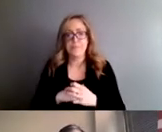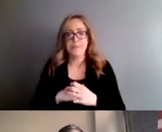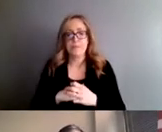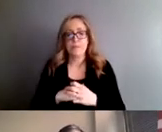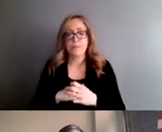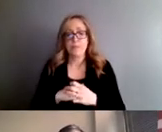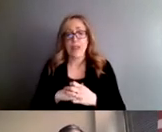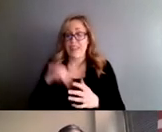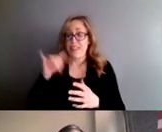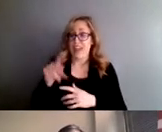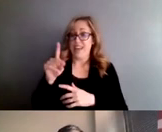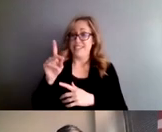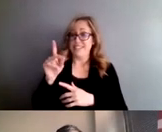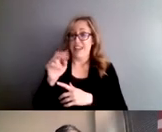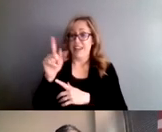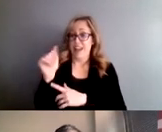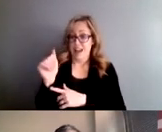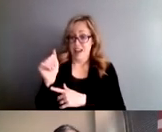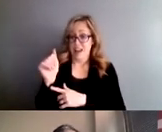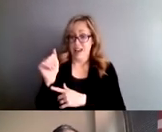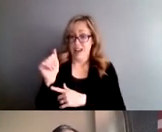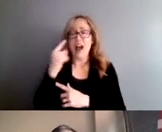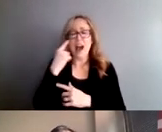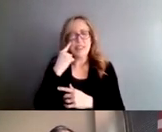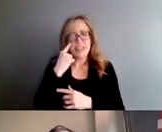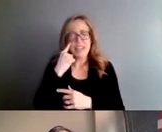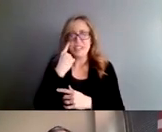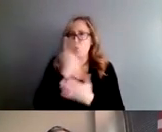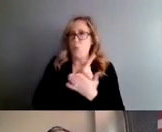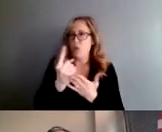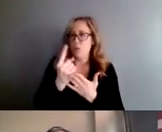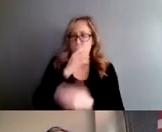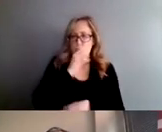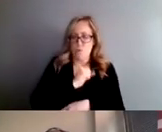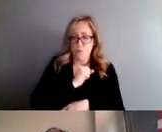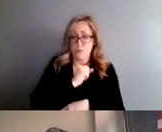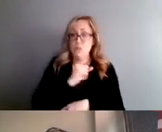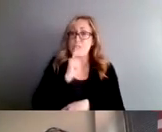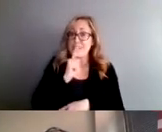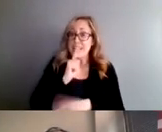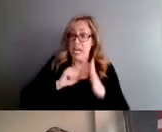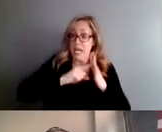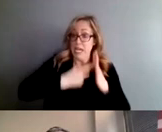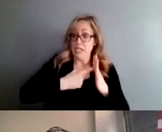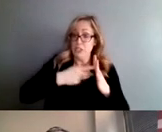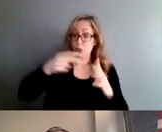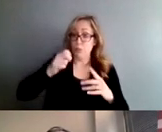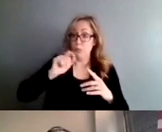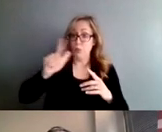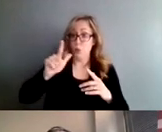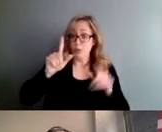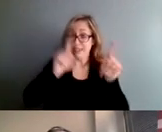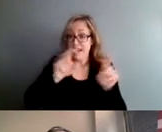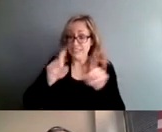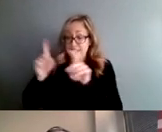this data is, I think, a week or so old, initial pool tests in schools have come back with a